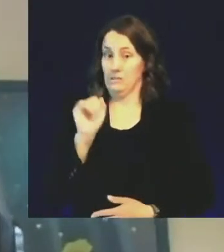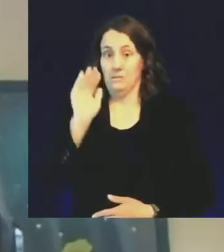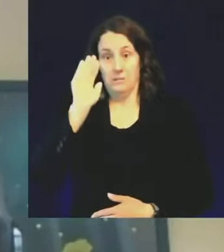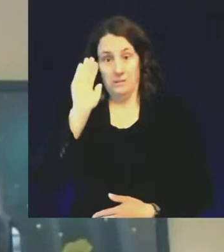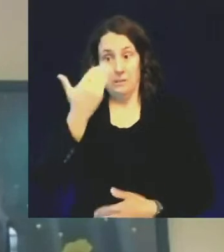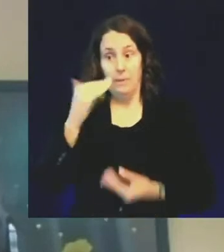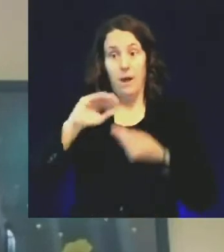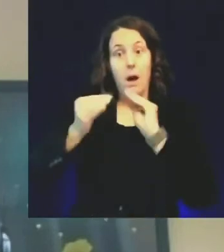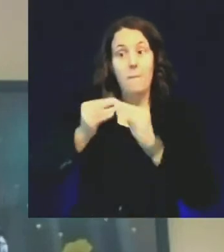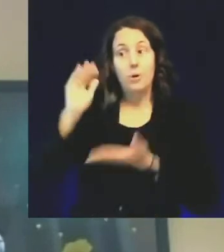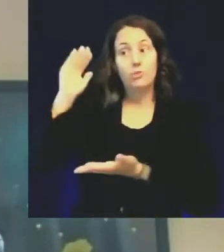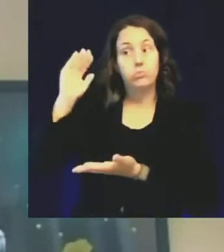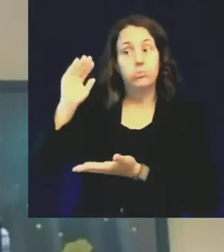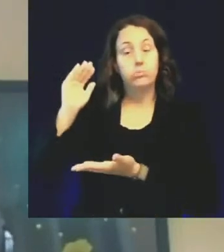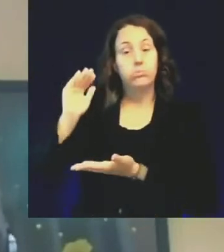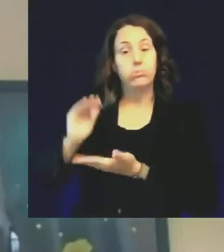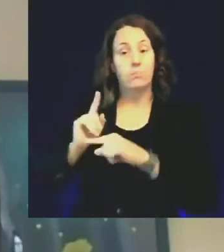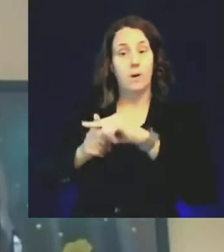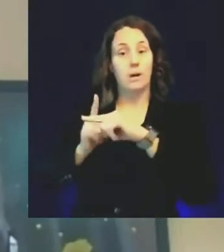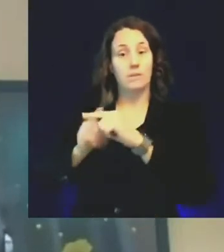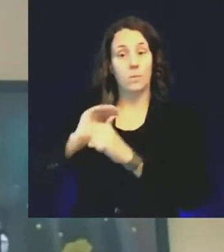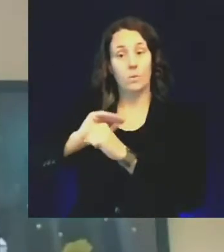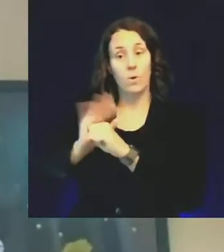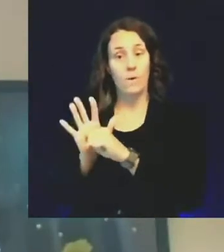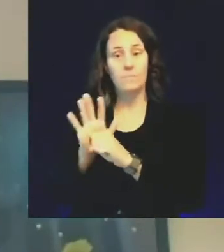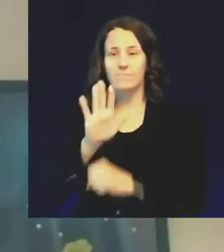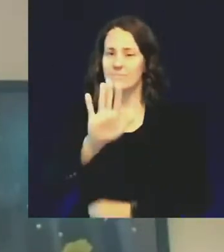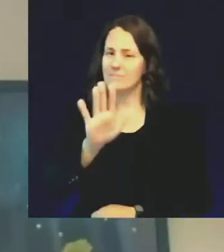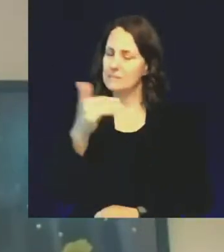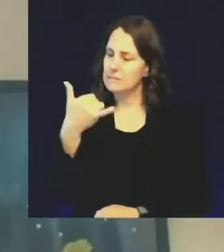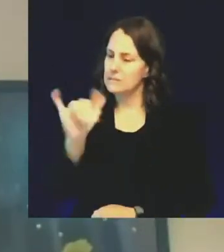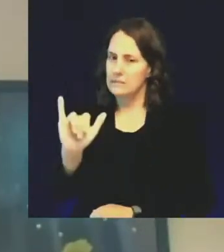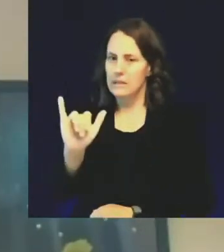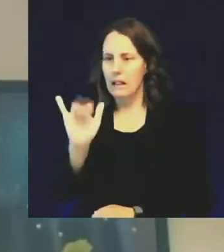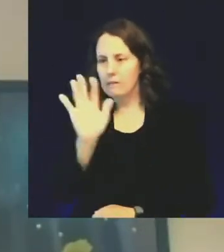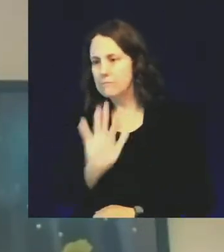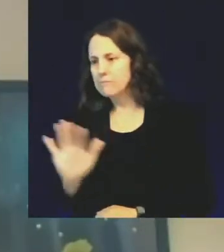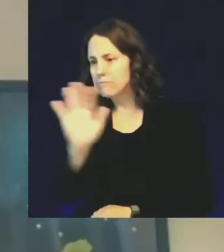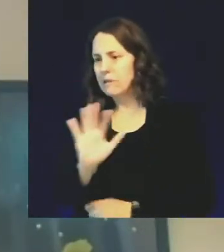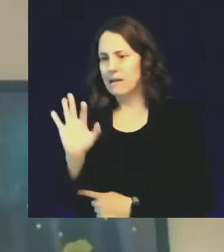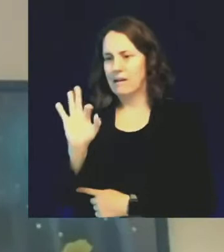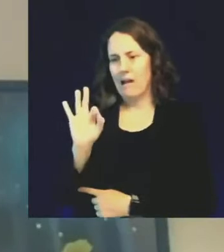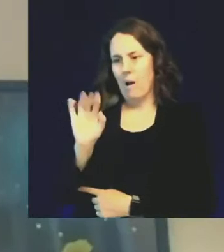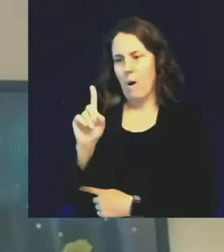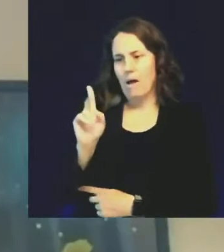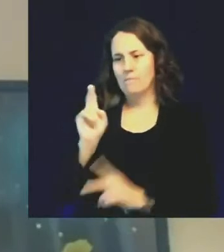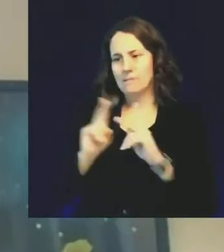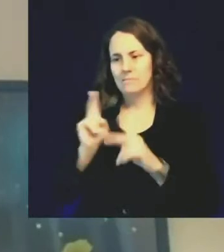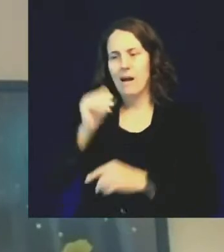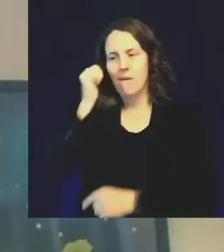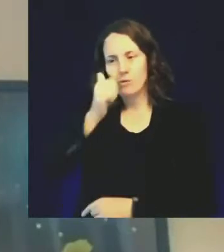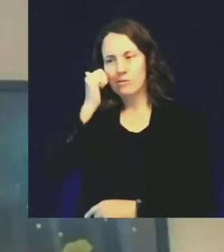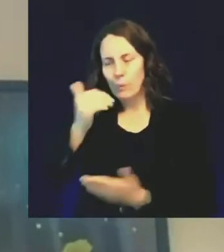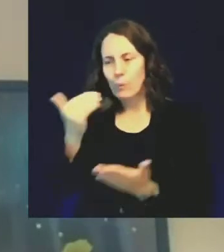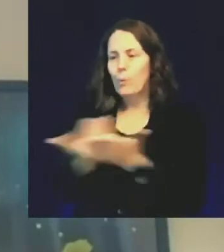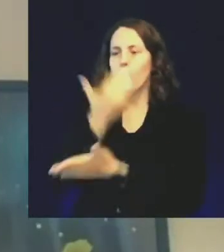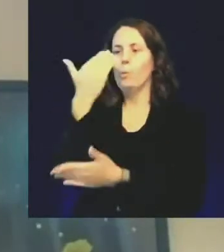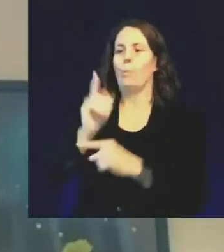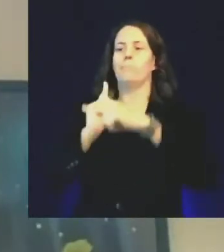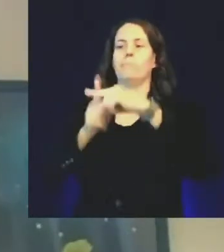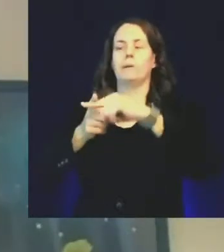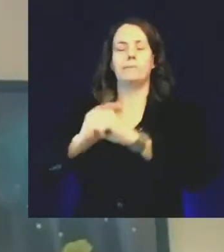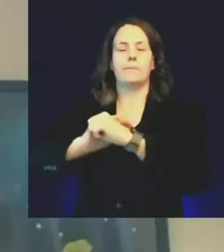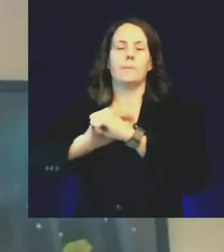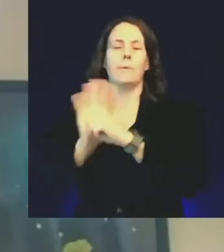91 cases per day is still a lot of cases per day. And so that is why this is up